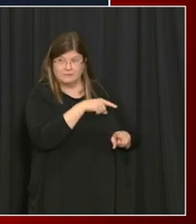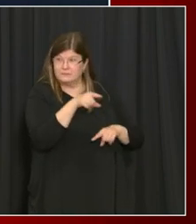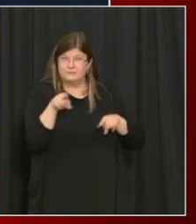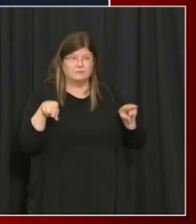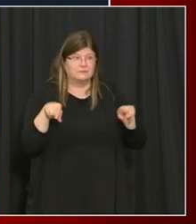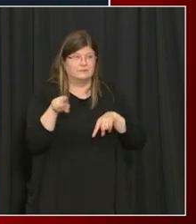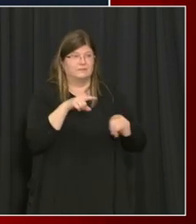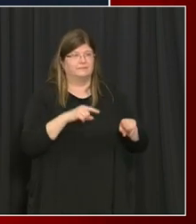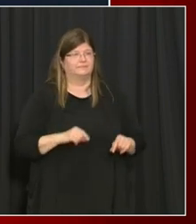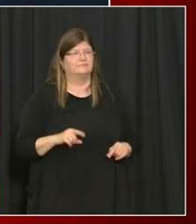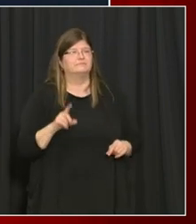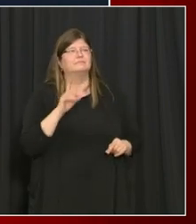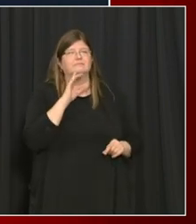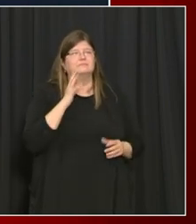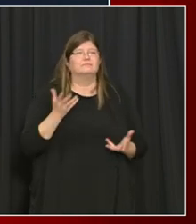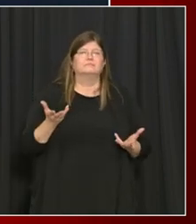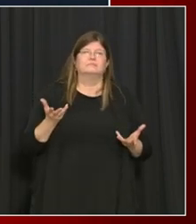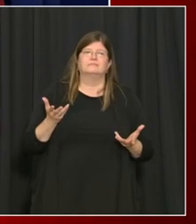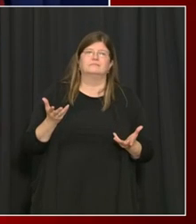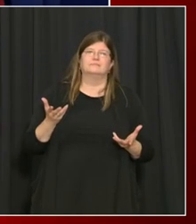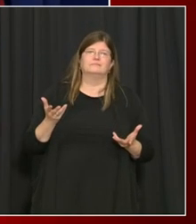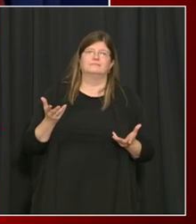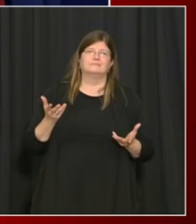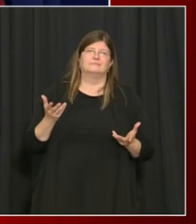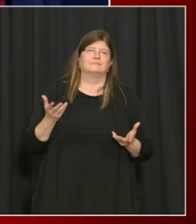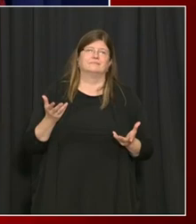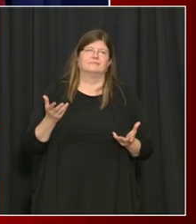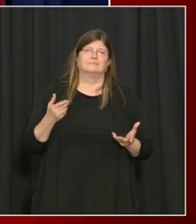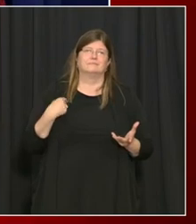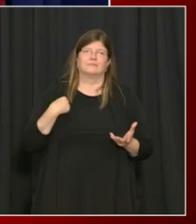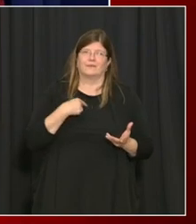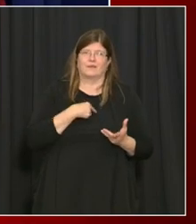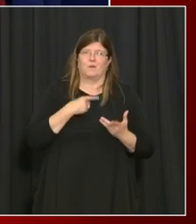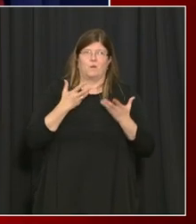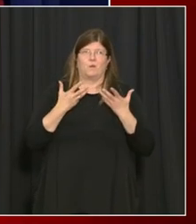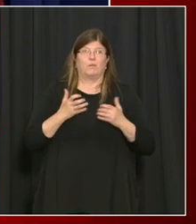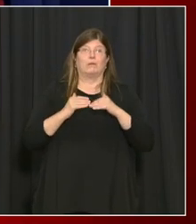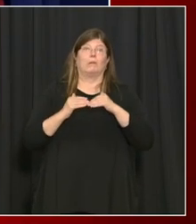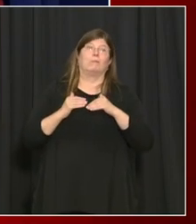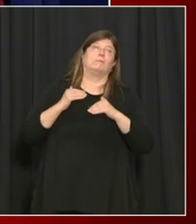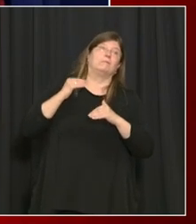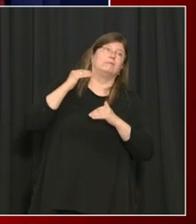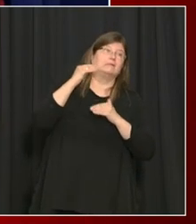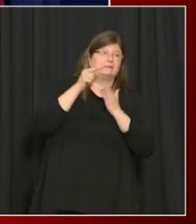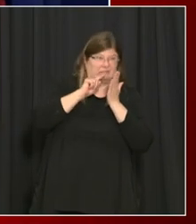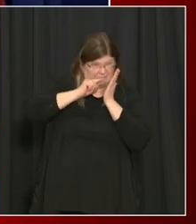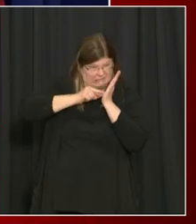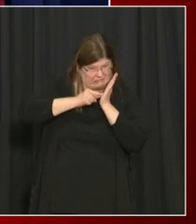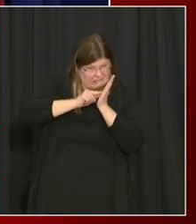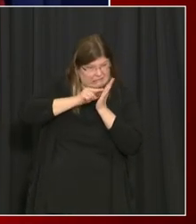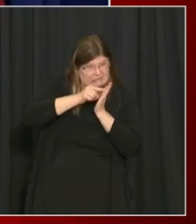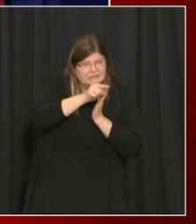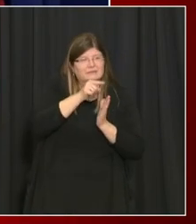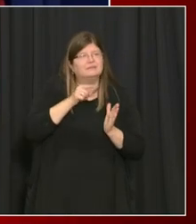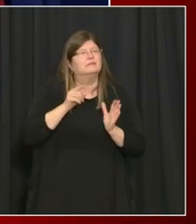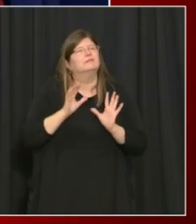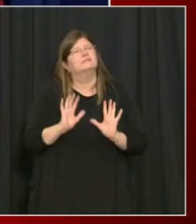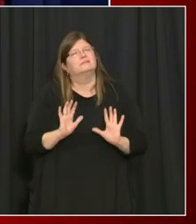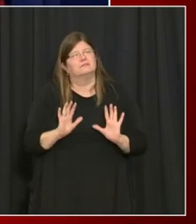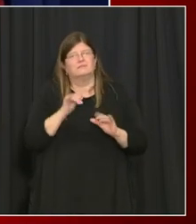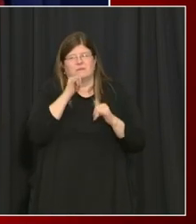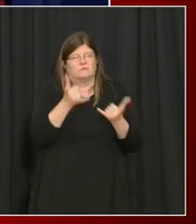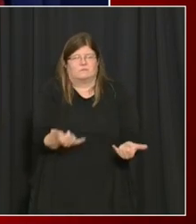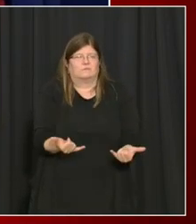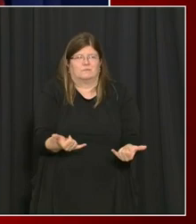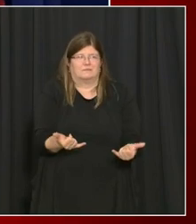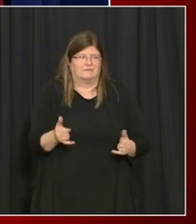contact information. We wouldn't, it's not something we want to be overly intrusive or burdensome, administratively burdensome.